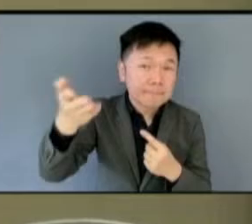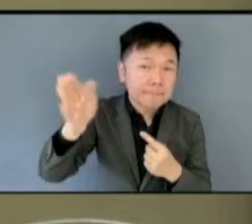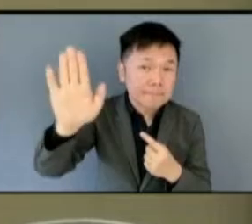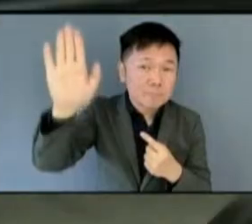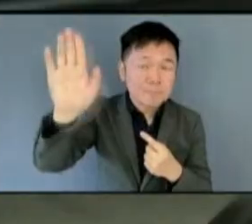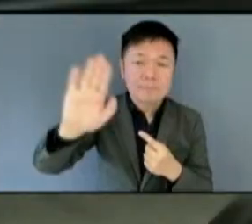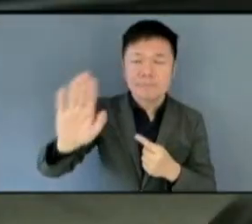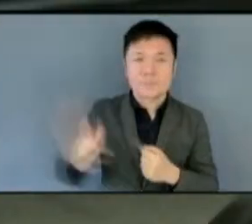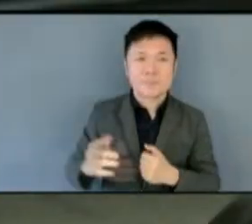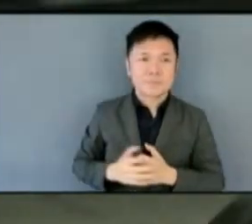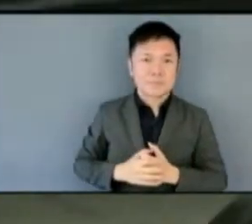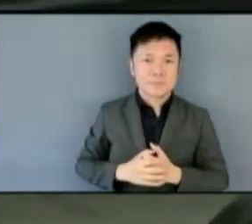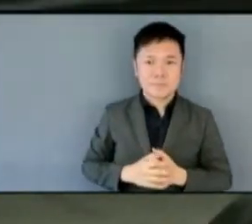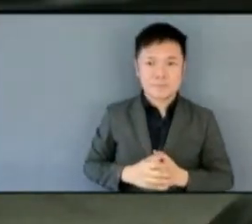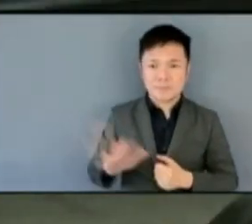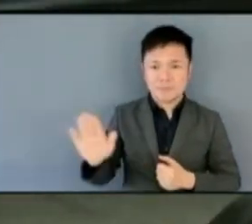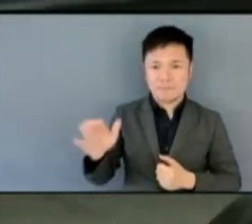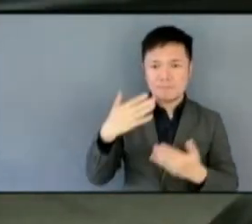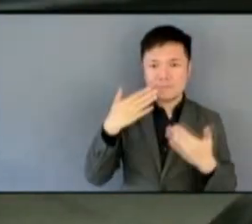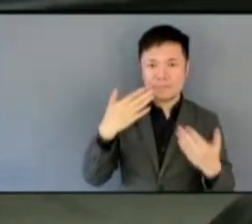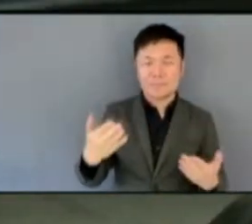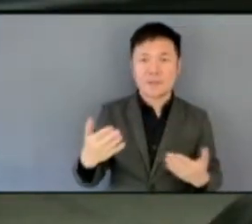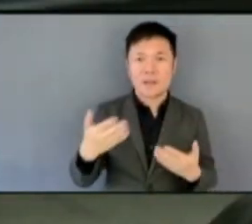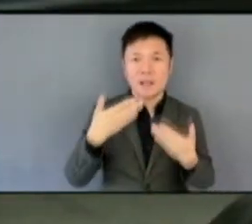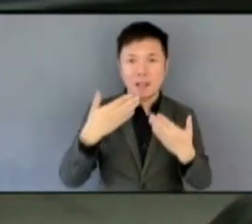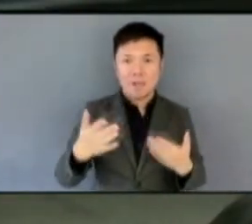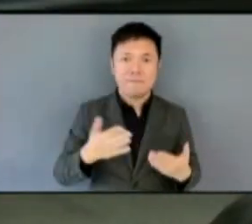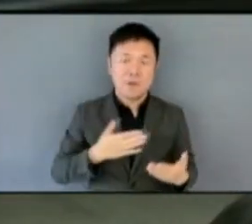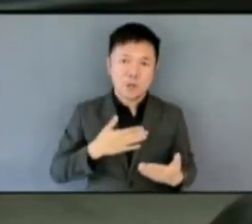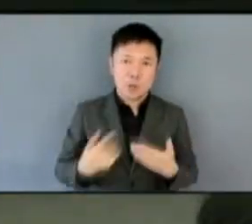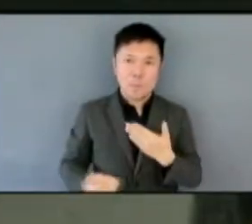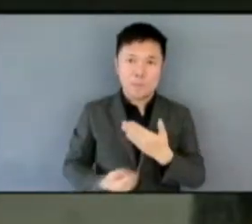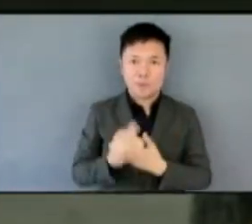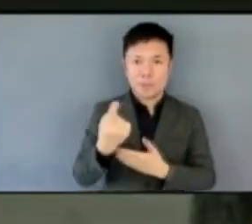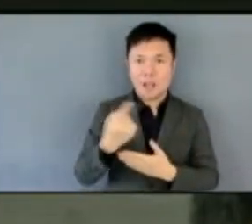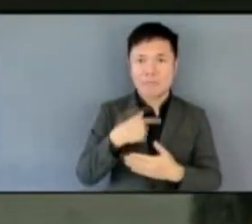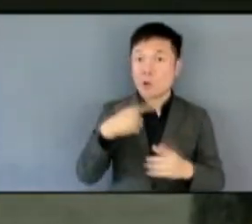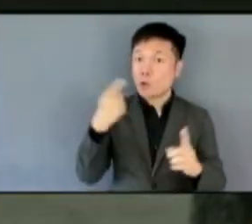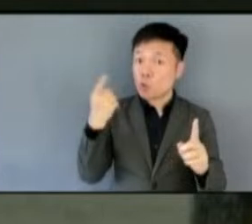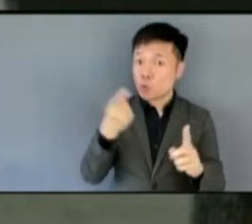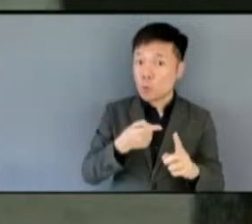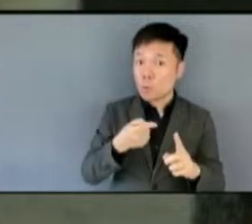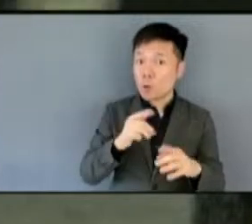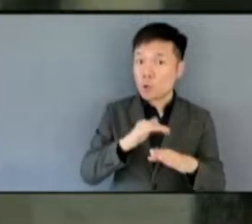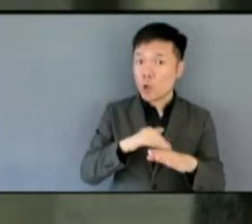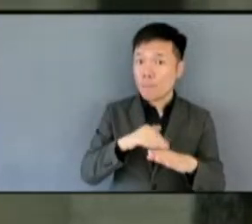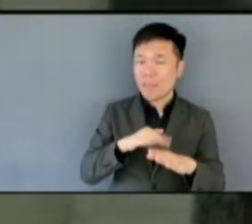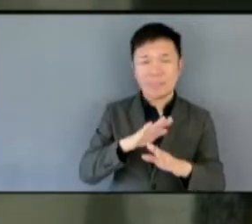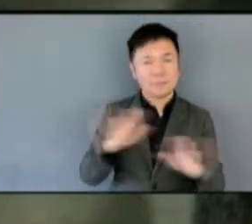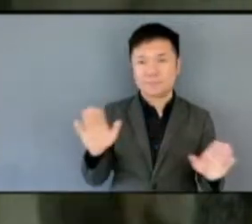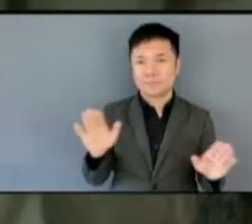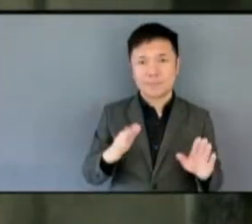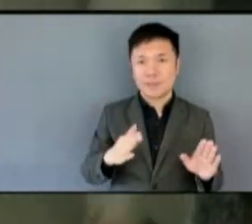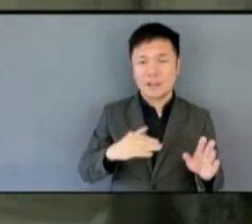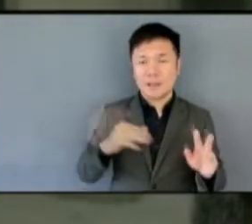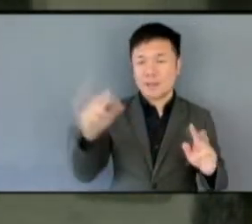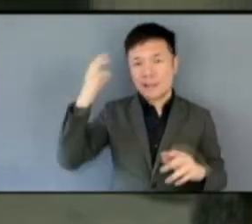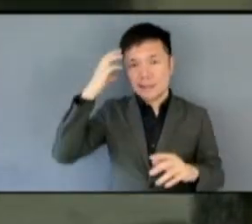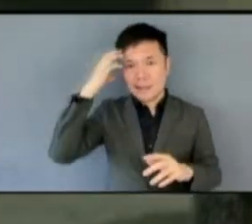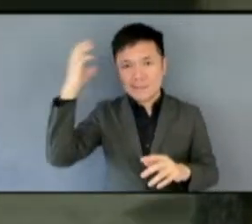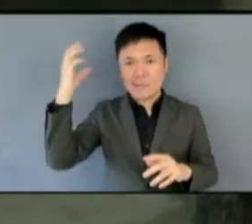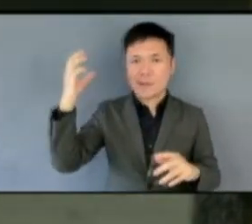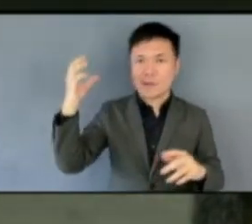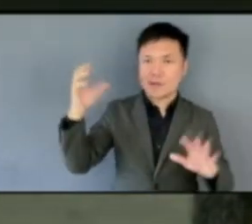Yes, good morning and thank you for the opportunity. I don't have a specific comment on the issue of the state and the family, but I